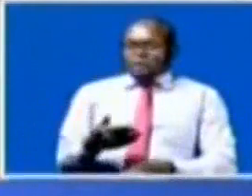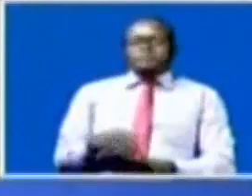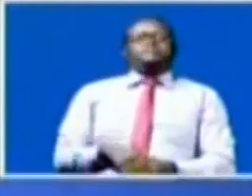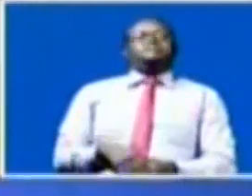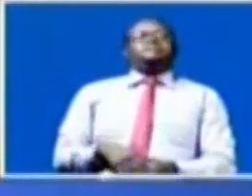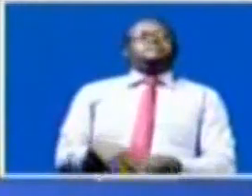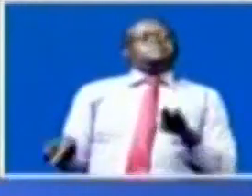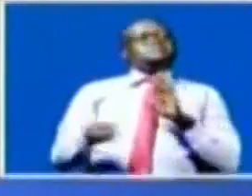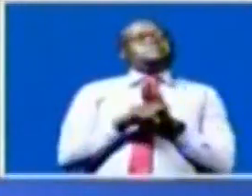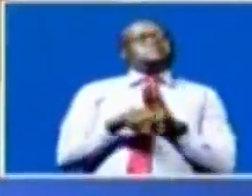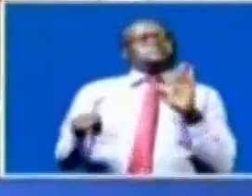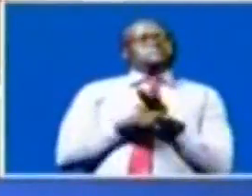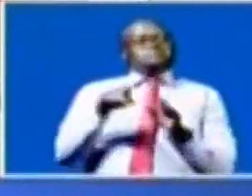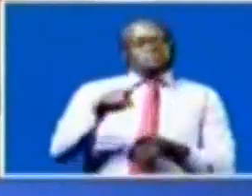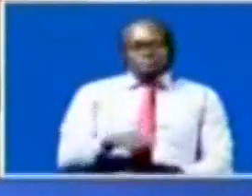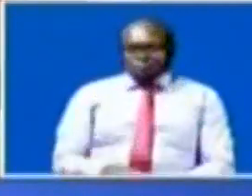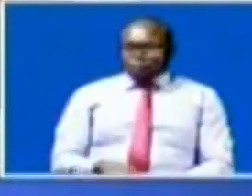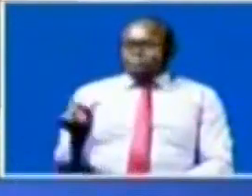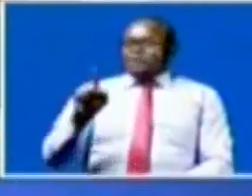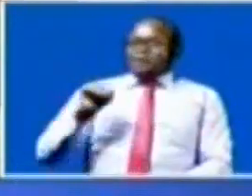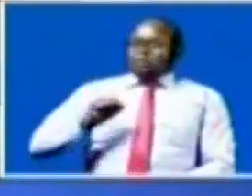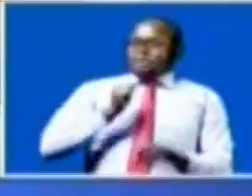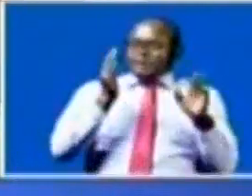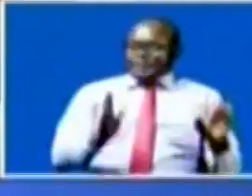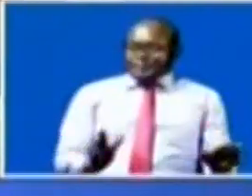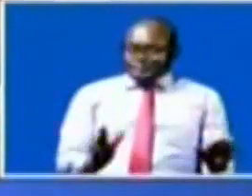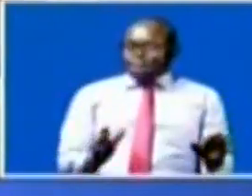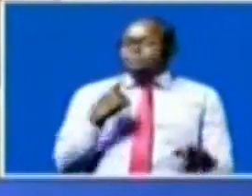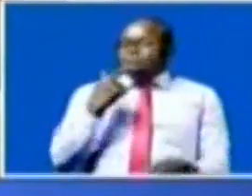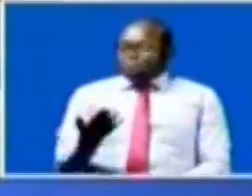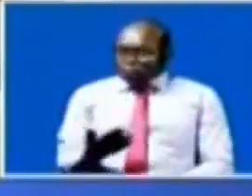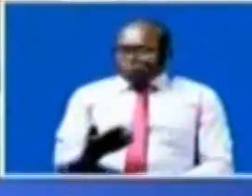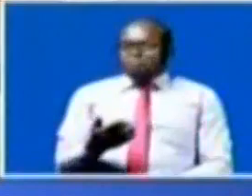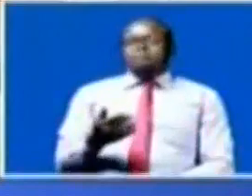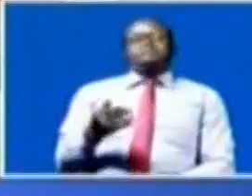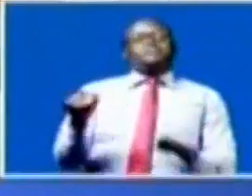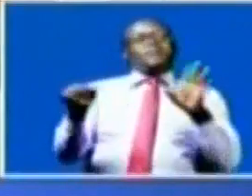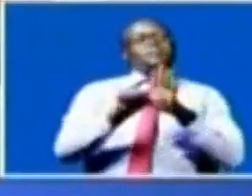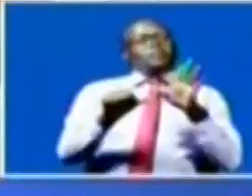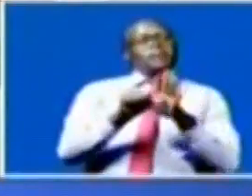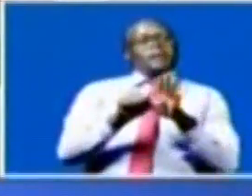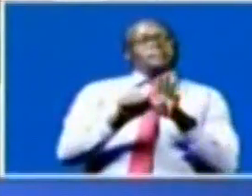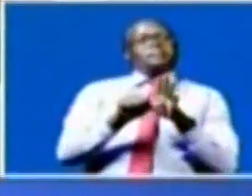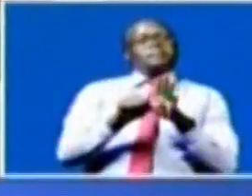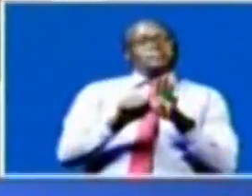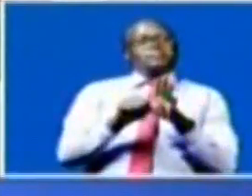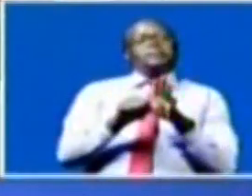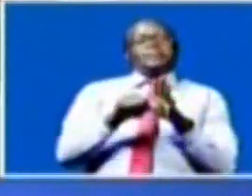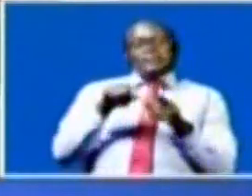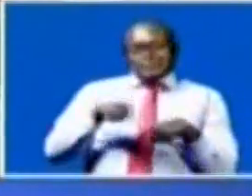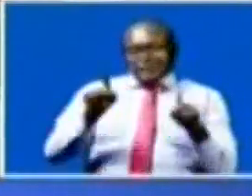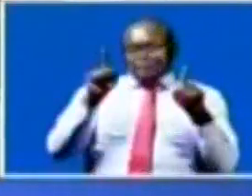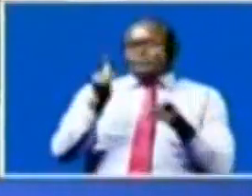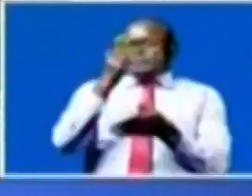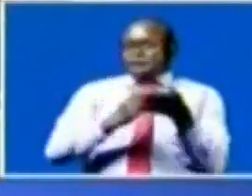him. And he must expedite on it. Nairobi Senator Johnson Sakaja says the prevailing crisis is deliberate creation